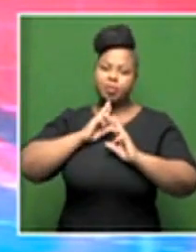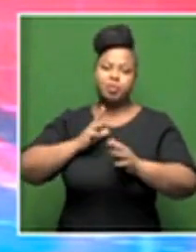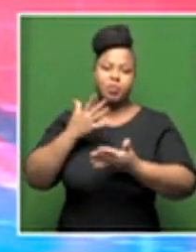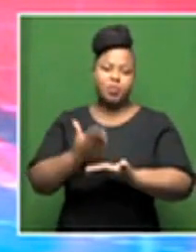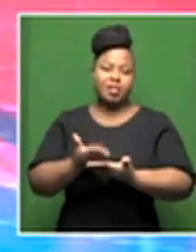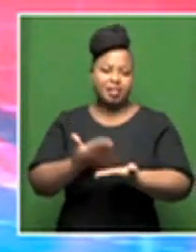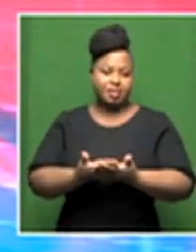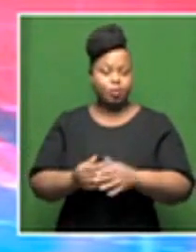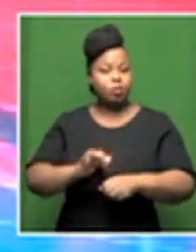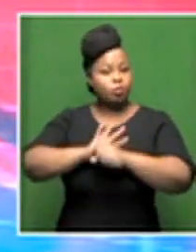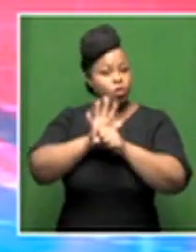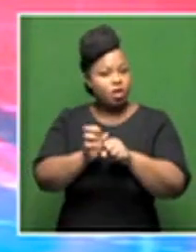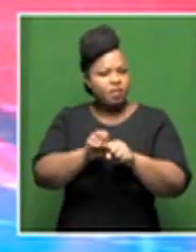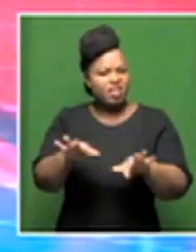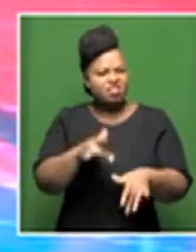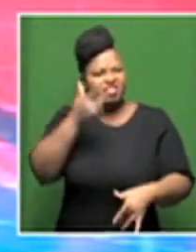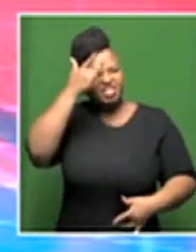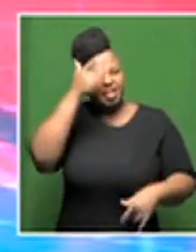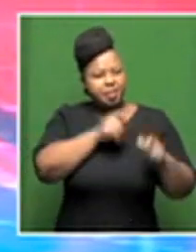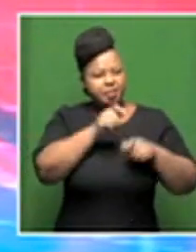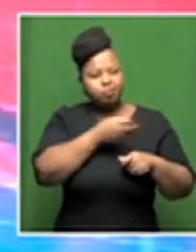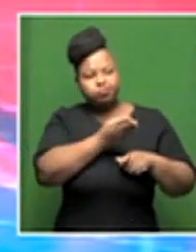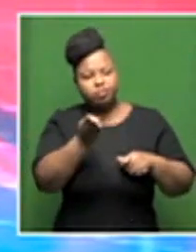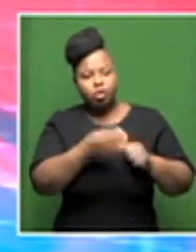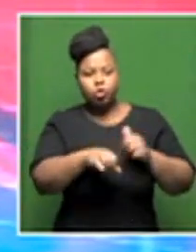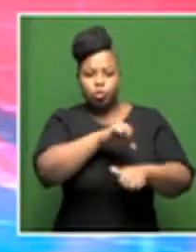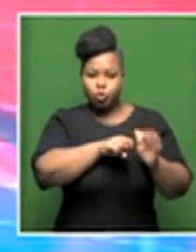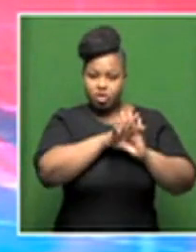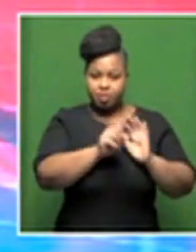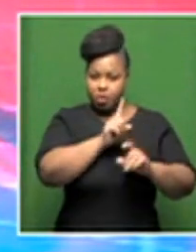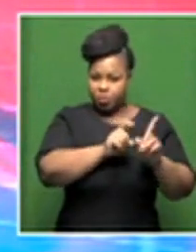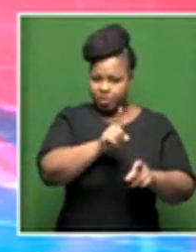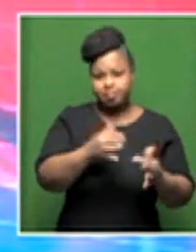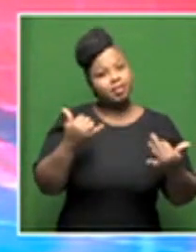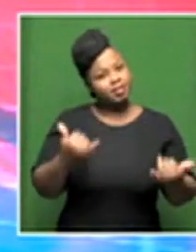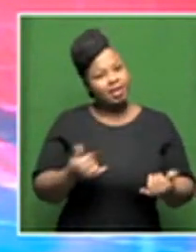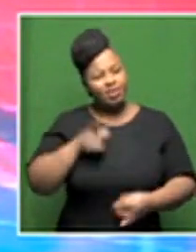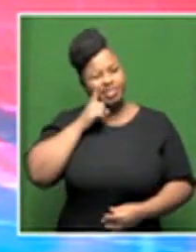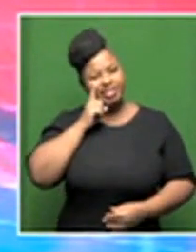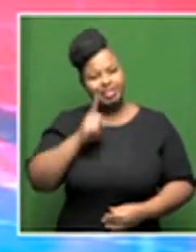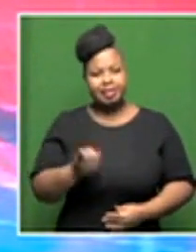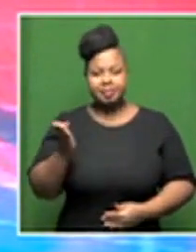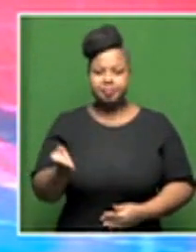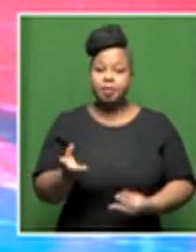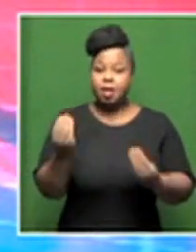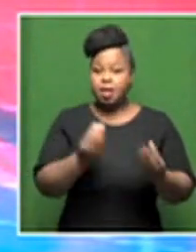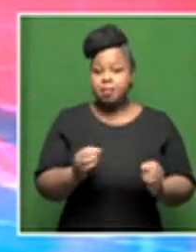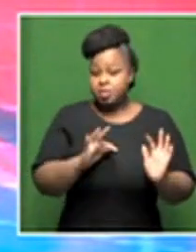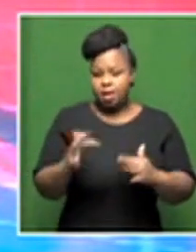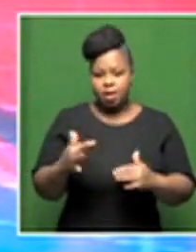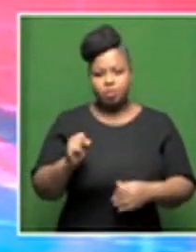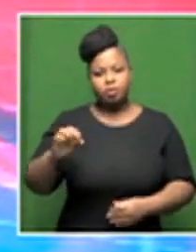about COVID-19 raised by patients on social media. But for now, let's take a look at the latest